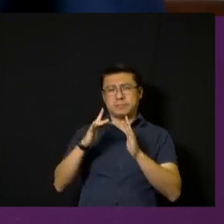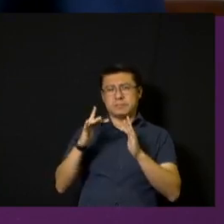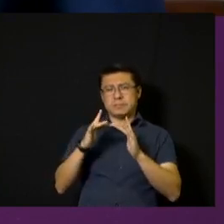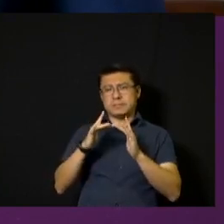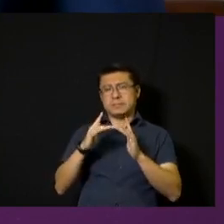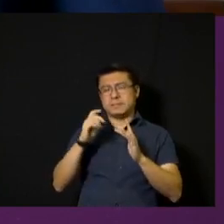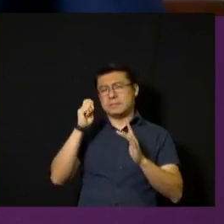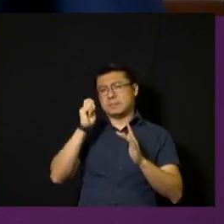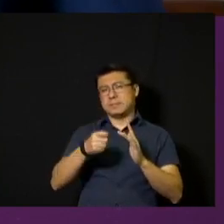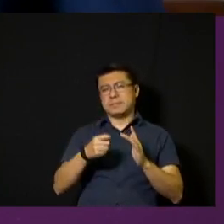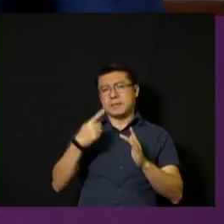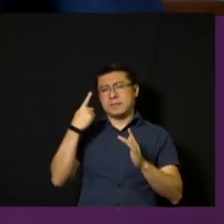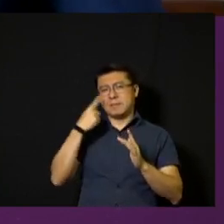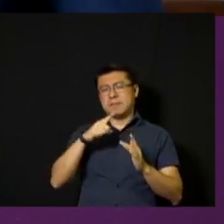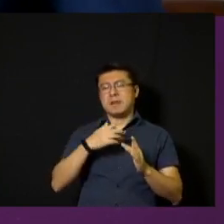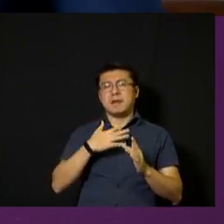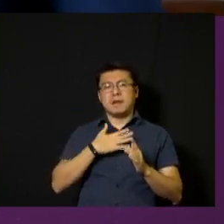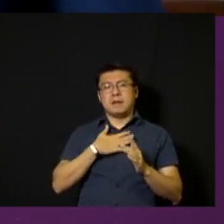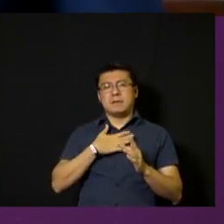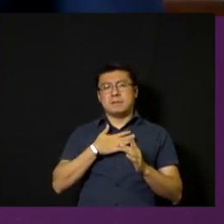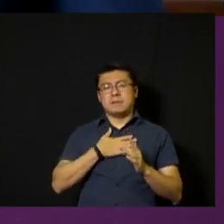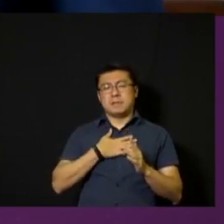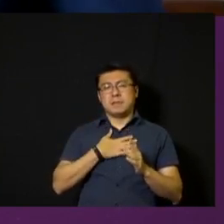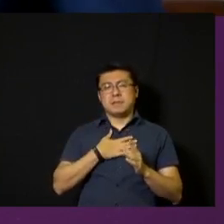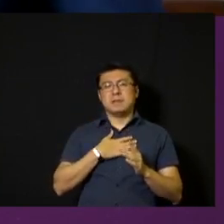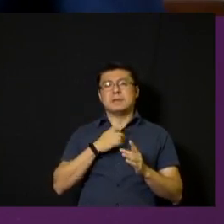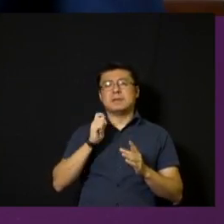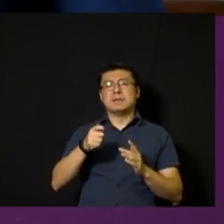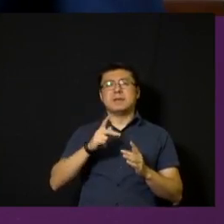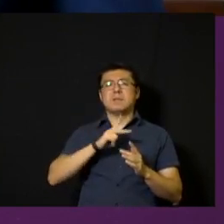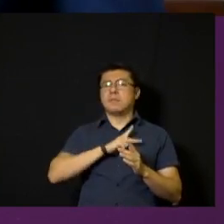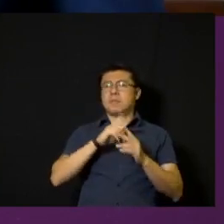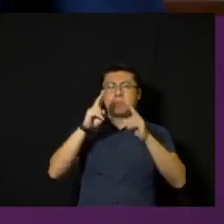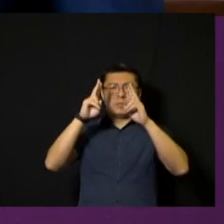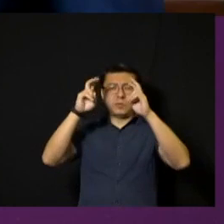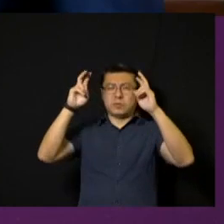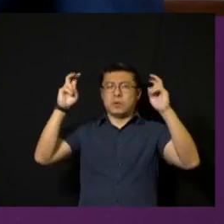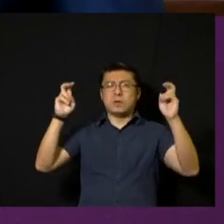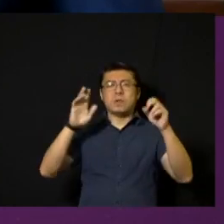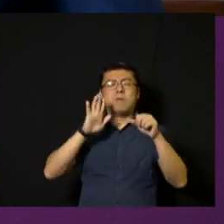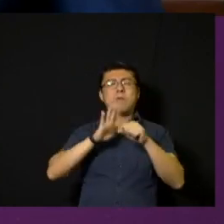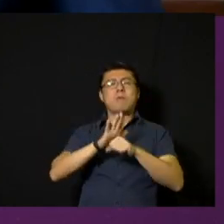to something that for me has become my dream.